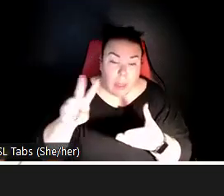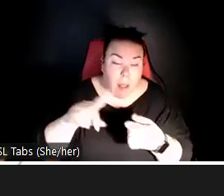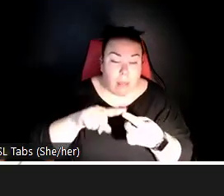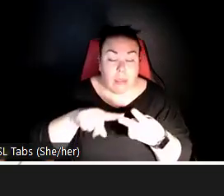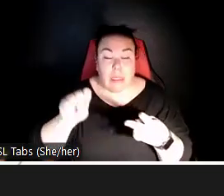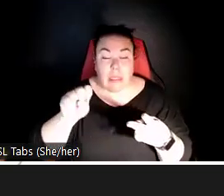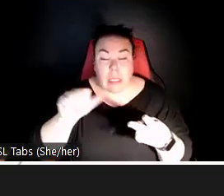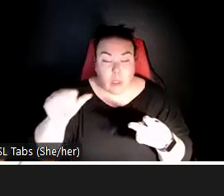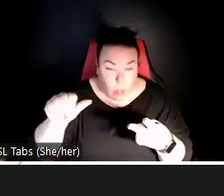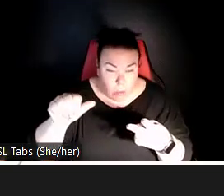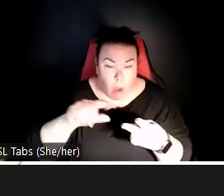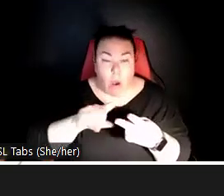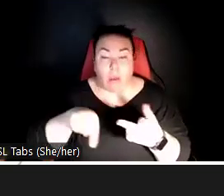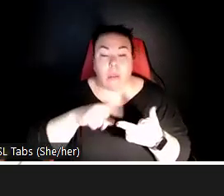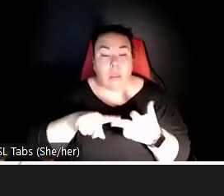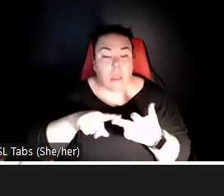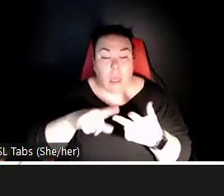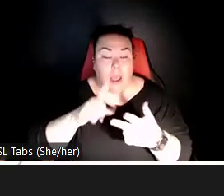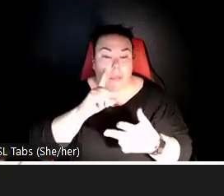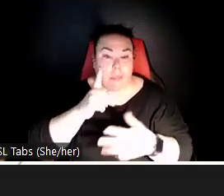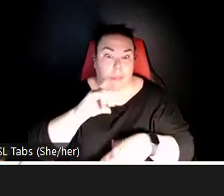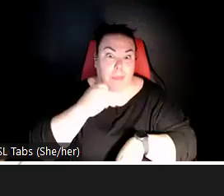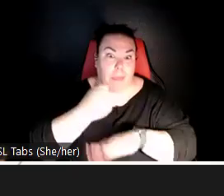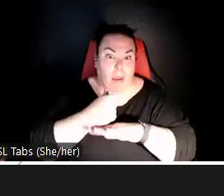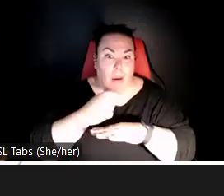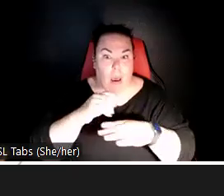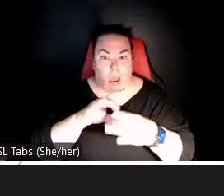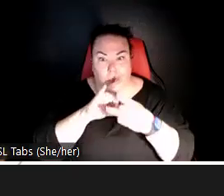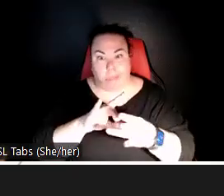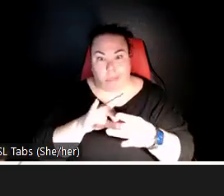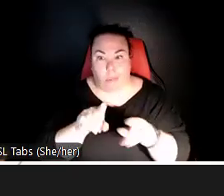trafficking. Our work at Los Angeles General is